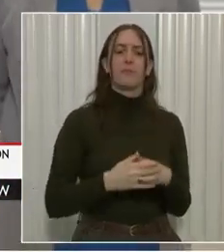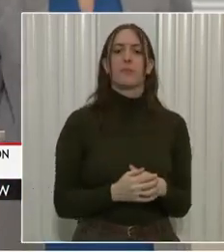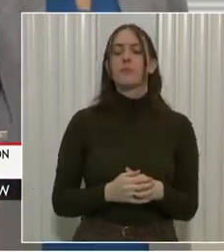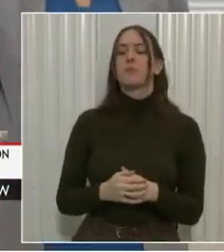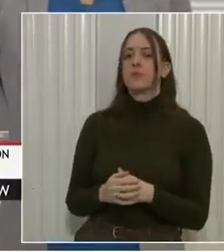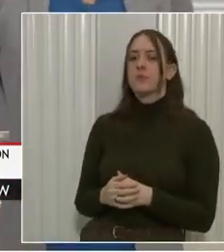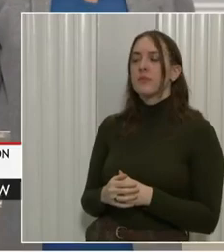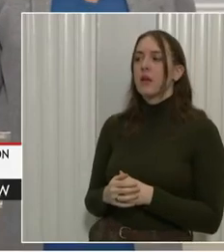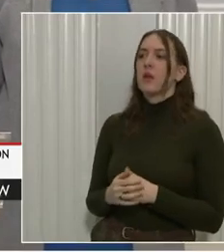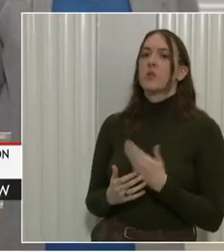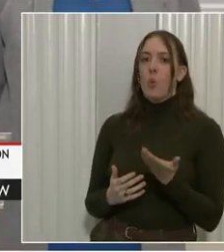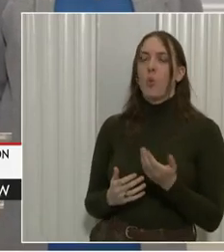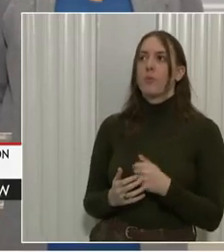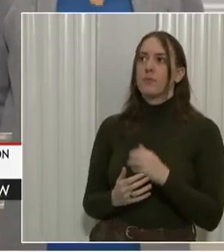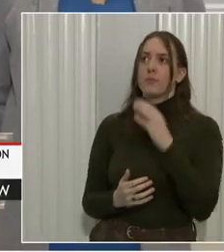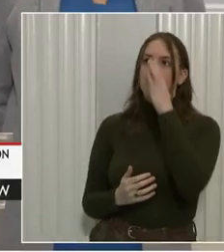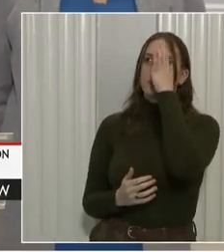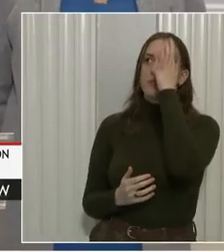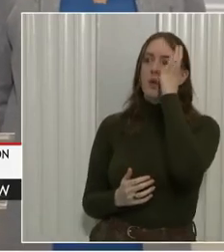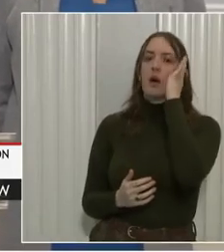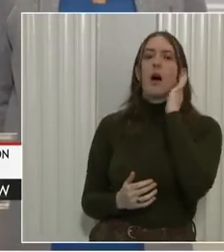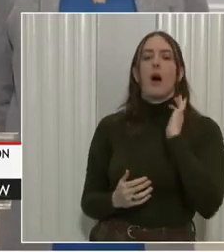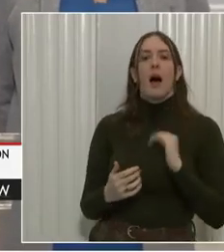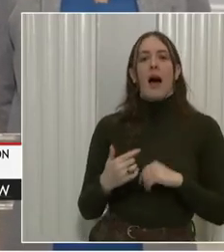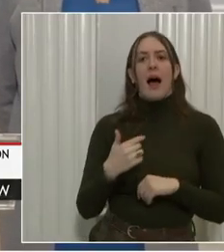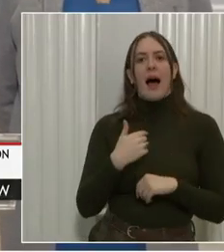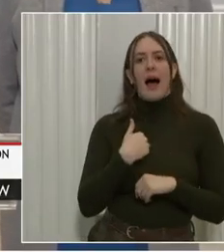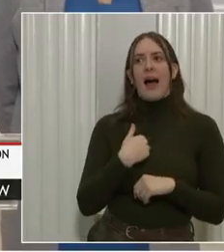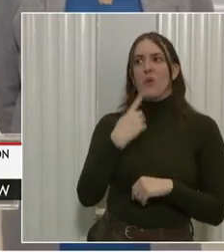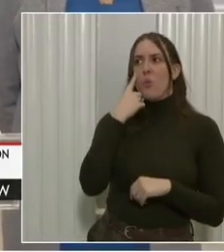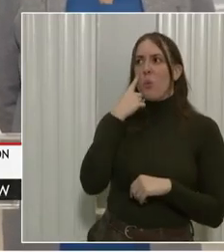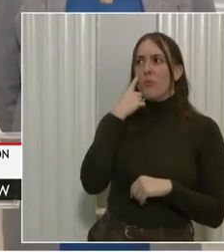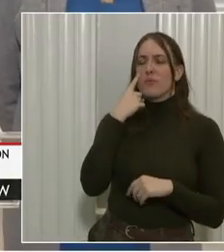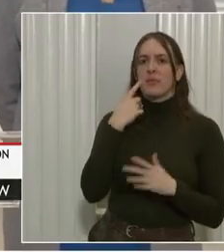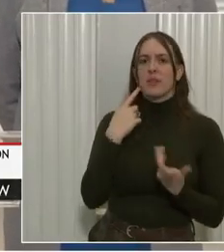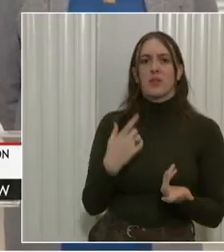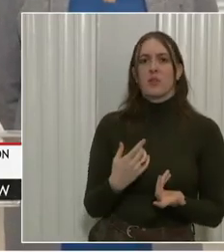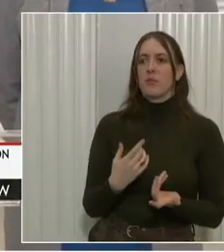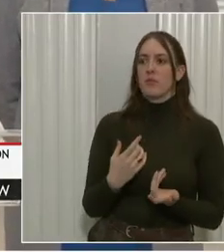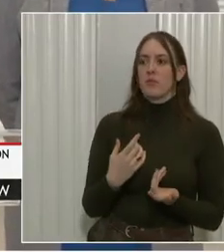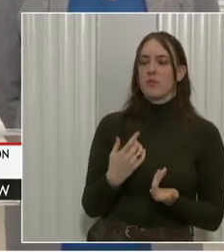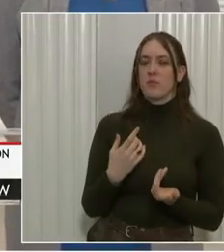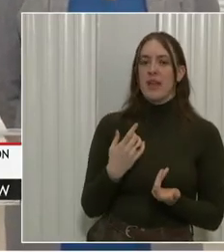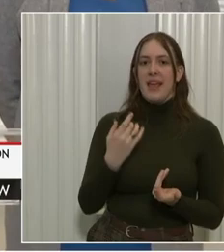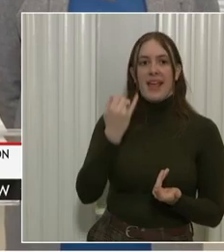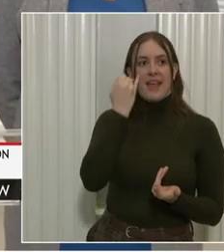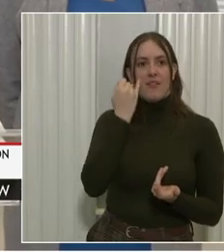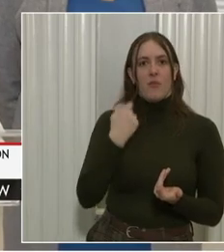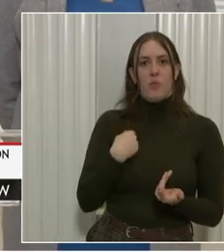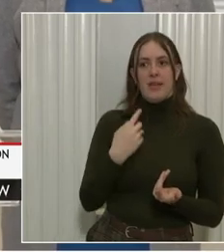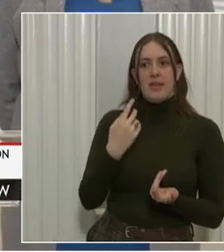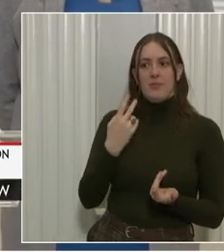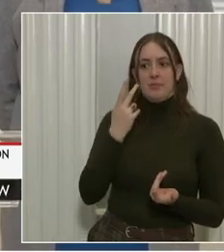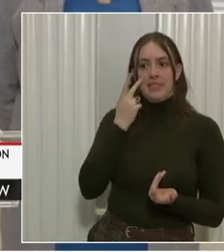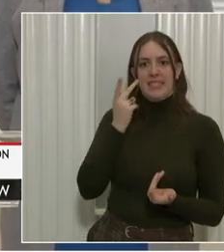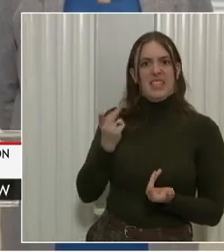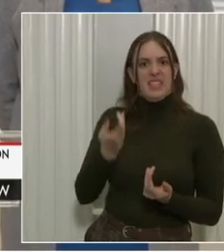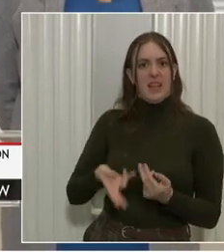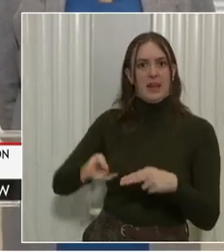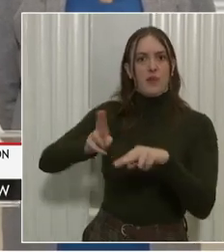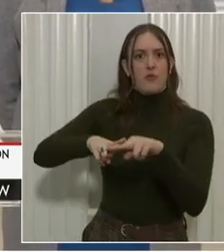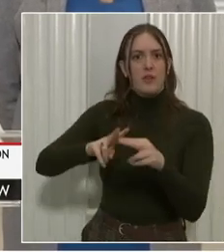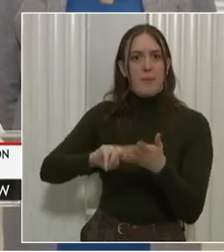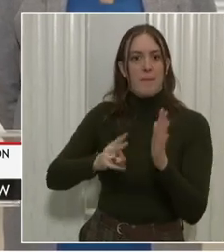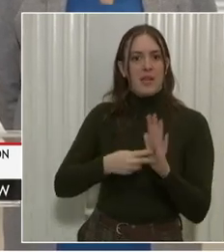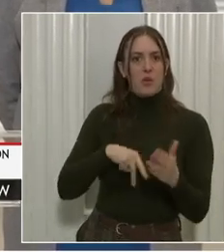So I don't think that there's a cause to say just because we've seen, or if we have really seen that increase.